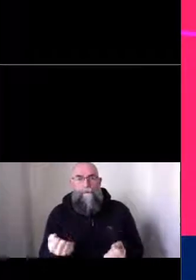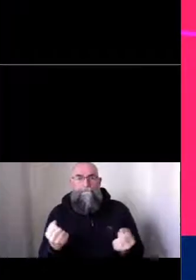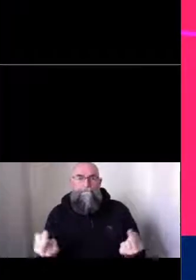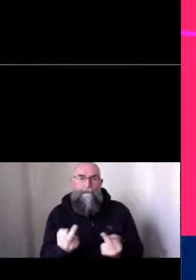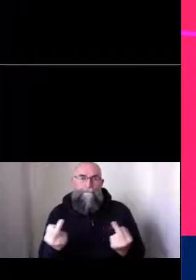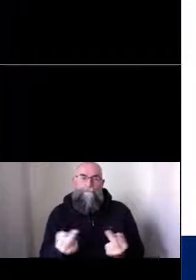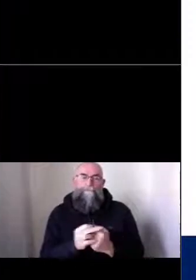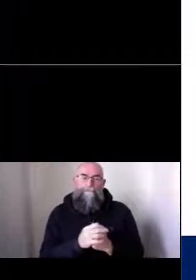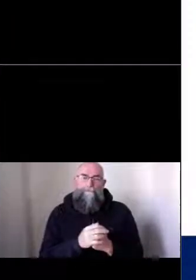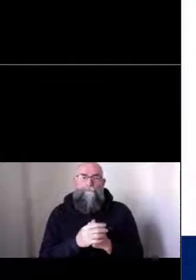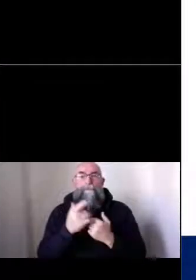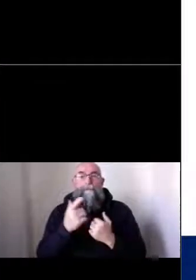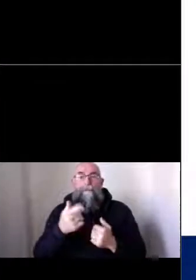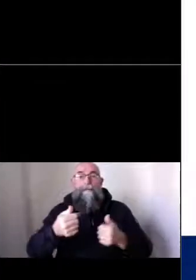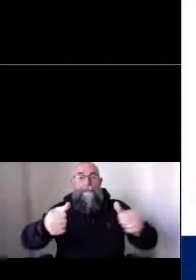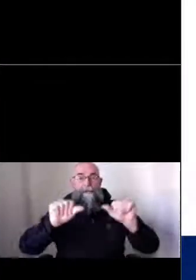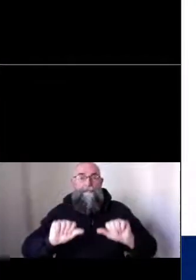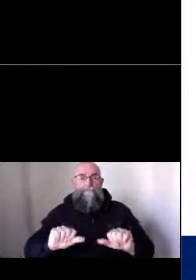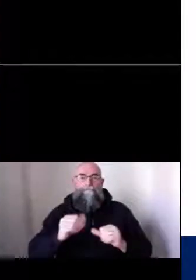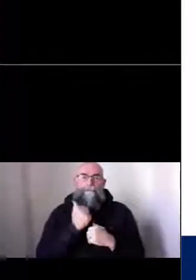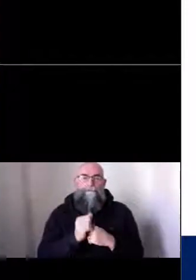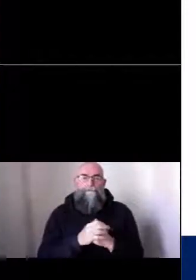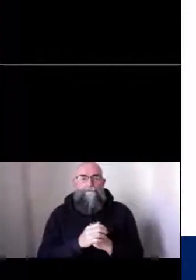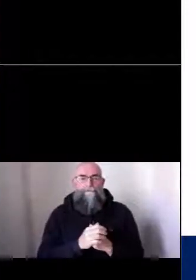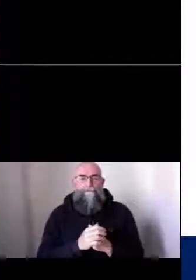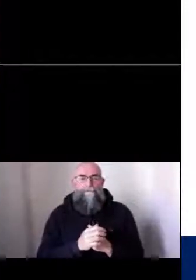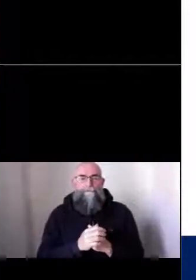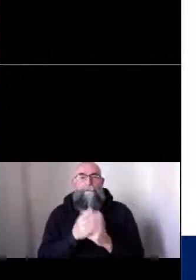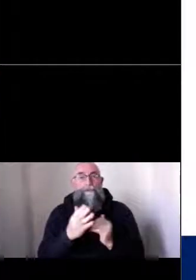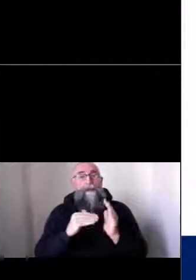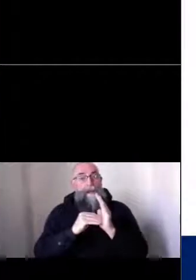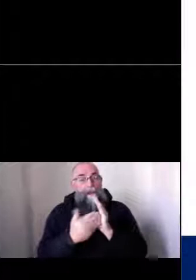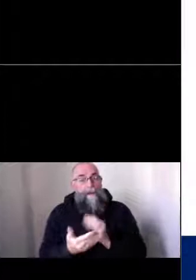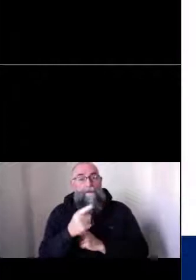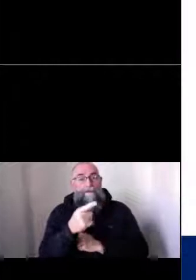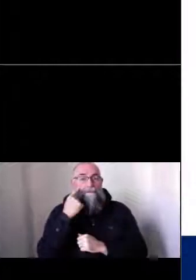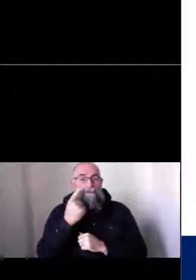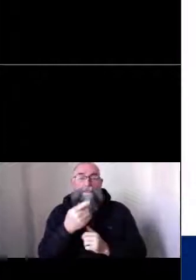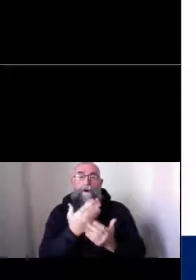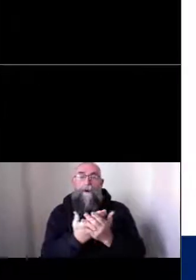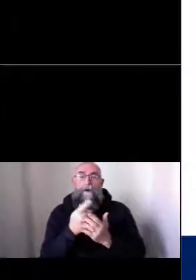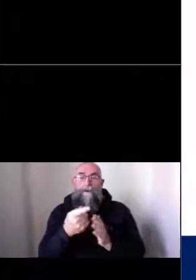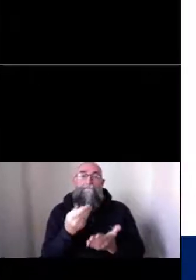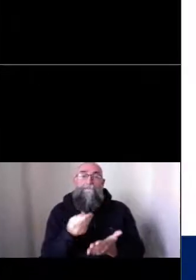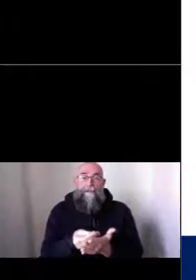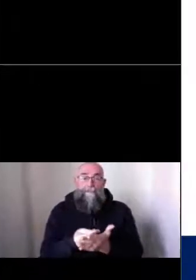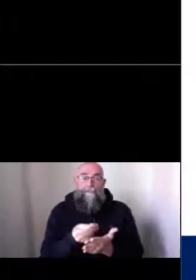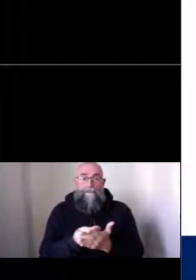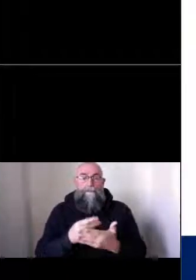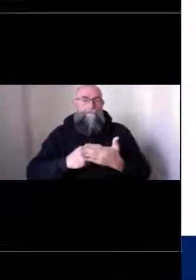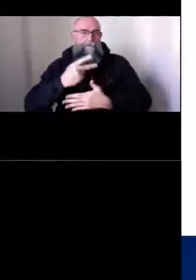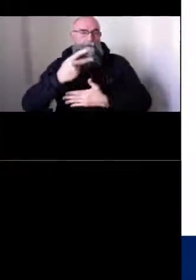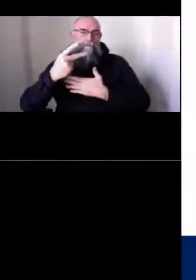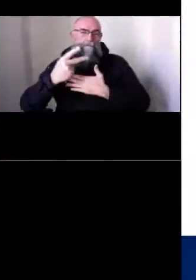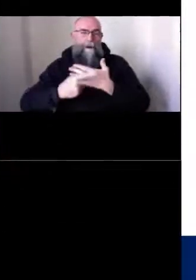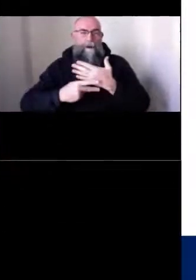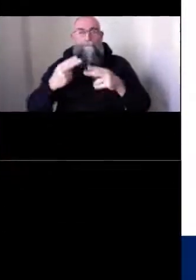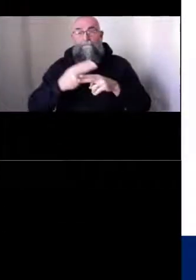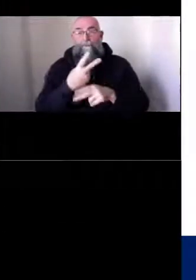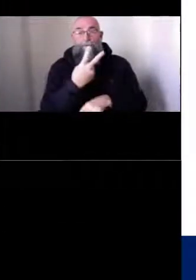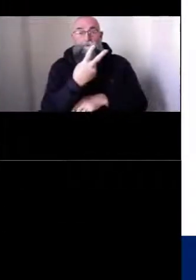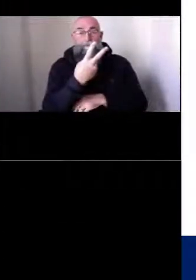Next slide, please. So for the Arts and Cultural Funding Program for 21-22, we have quite a